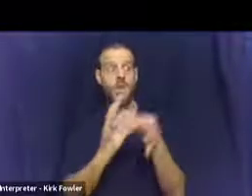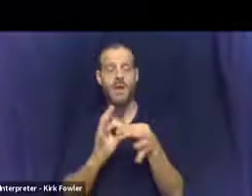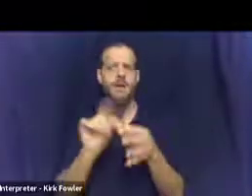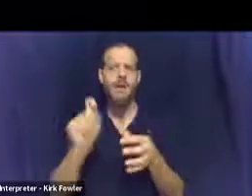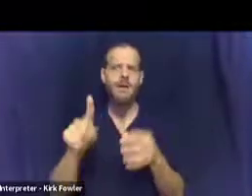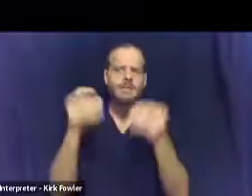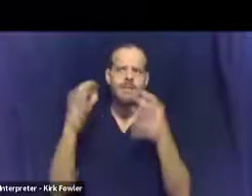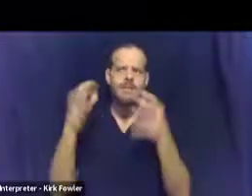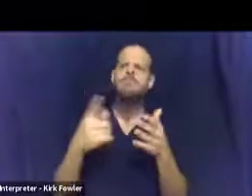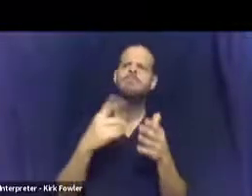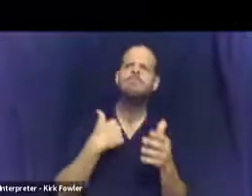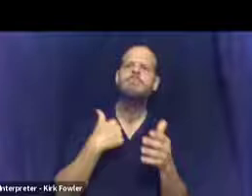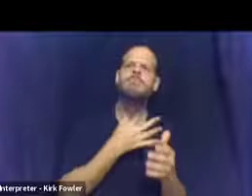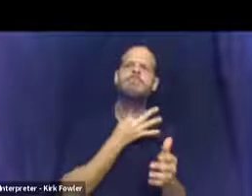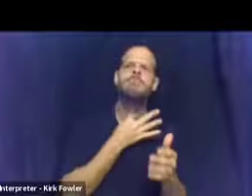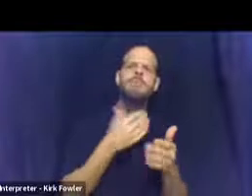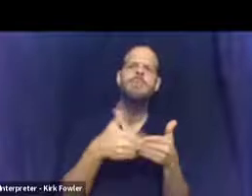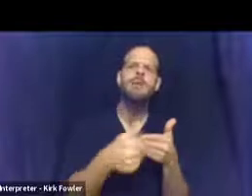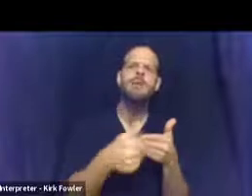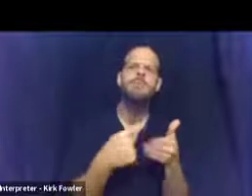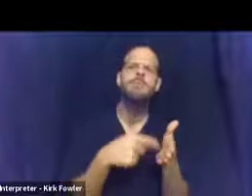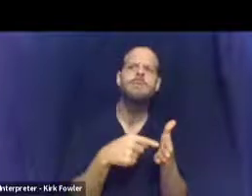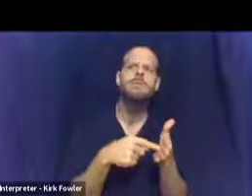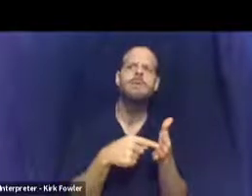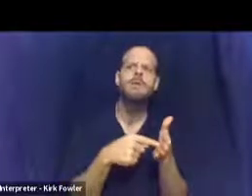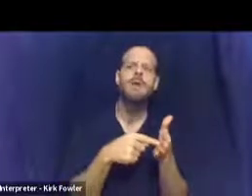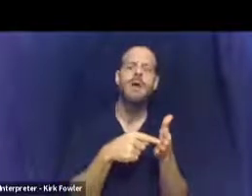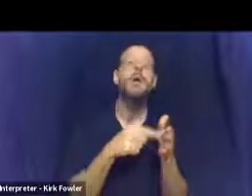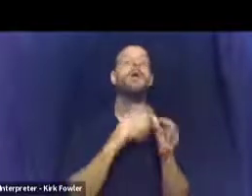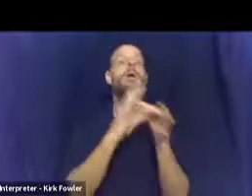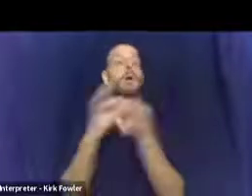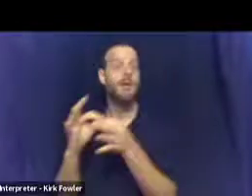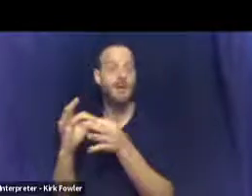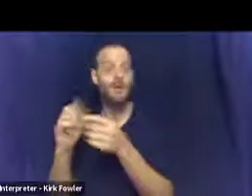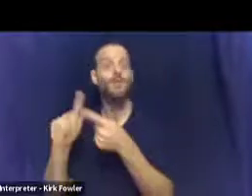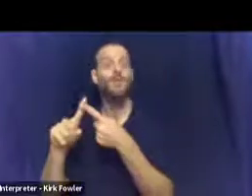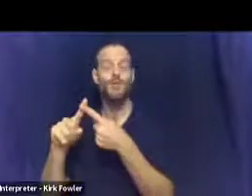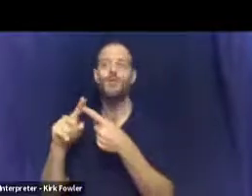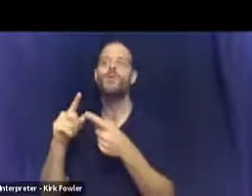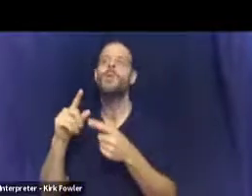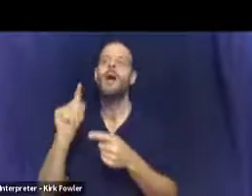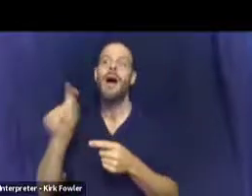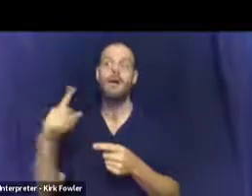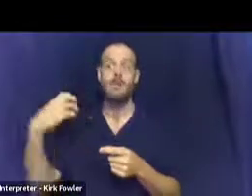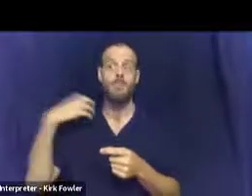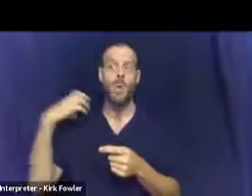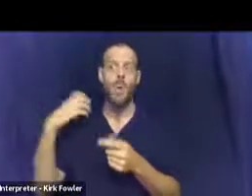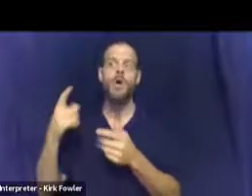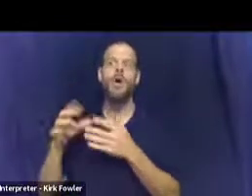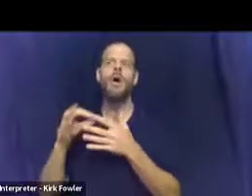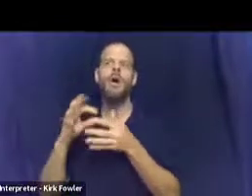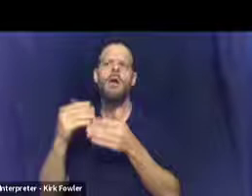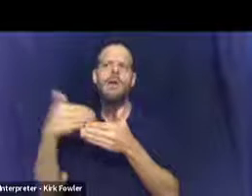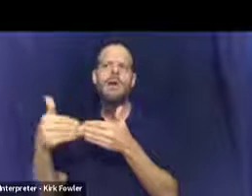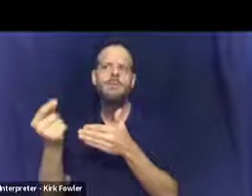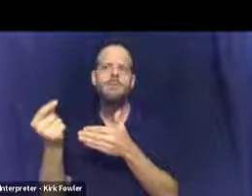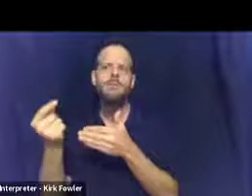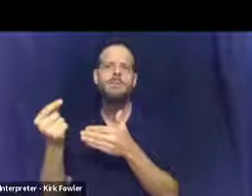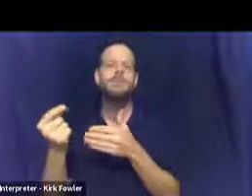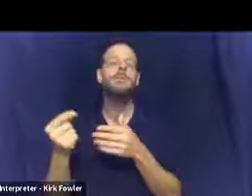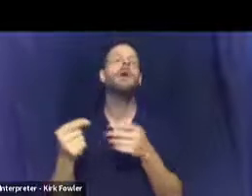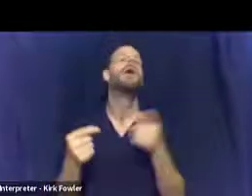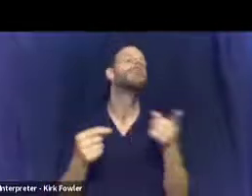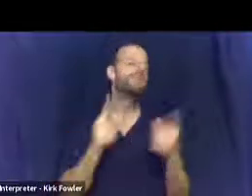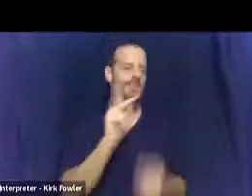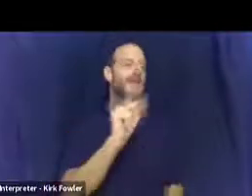supposed to do next, and that it would carry over to an employer also. I did not see that, but that, so Katie is TJ's mom. So she gets to